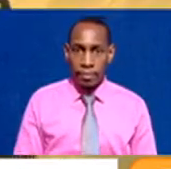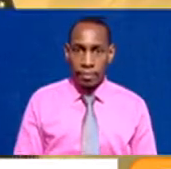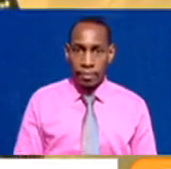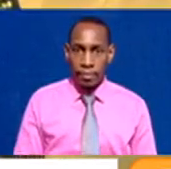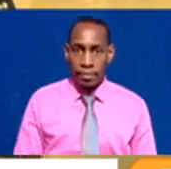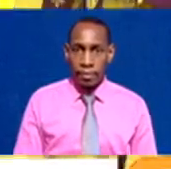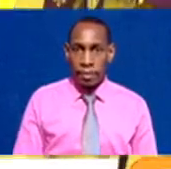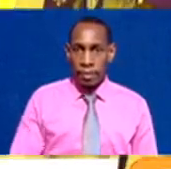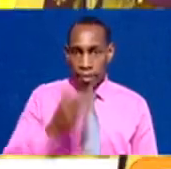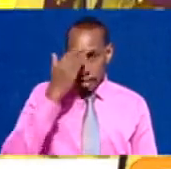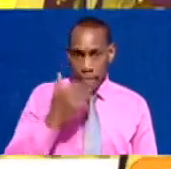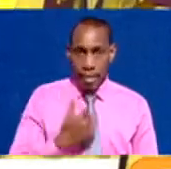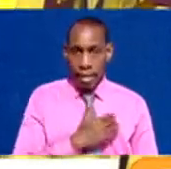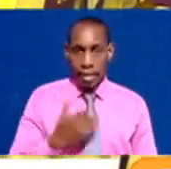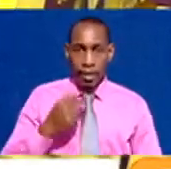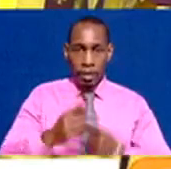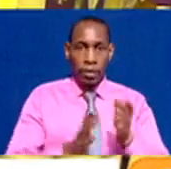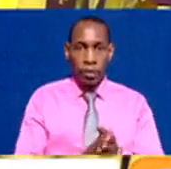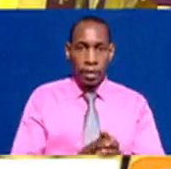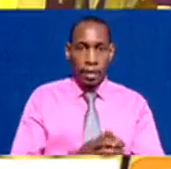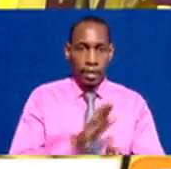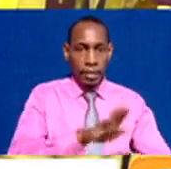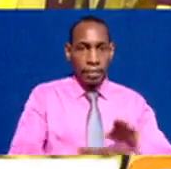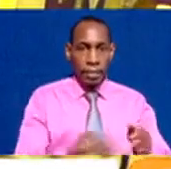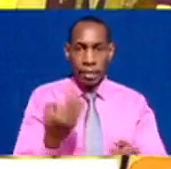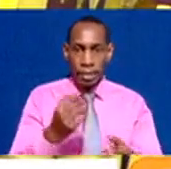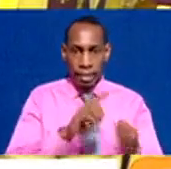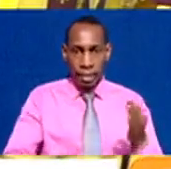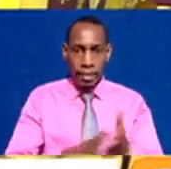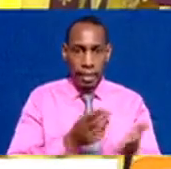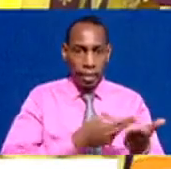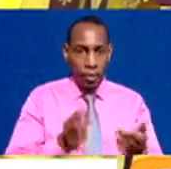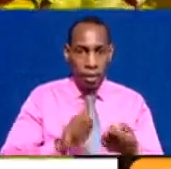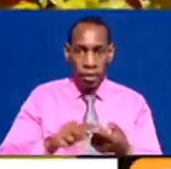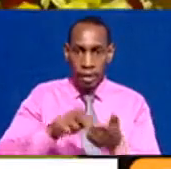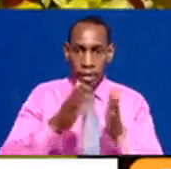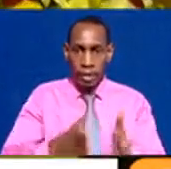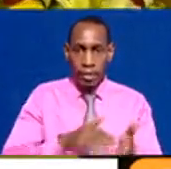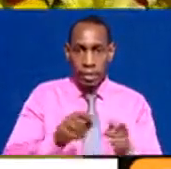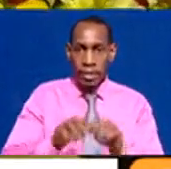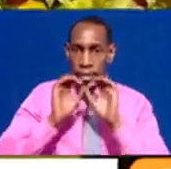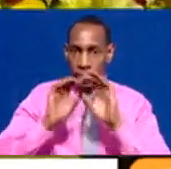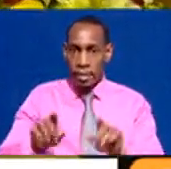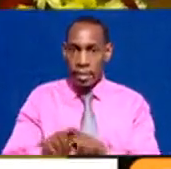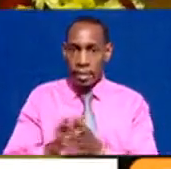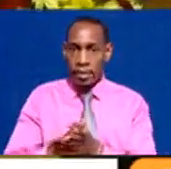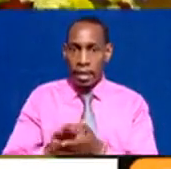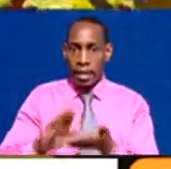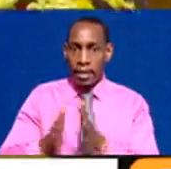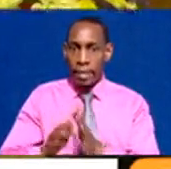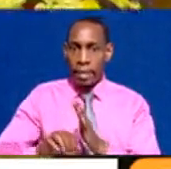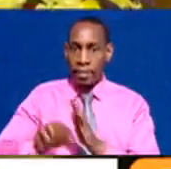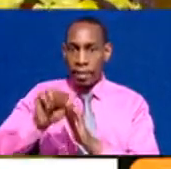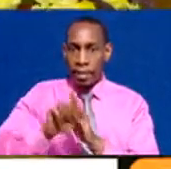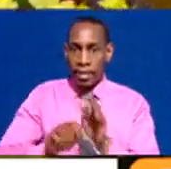Under the Catholic procedures, there are three steps to sainthood. A candidate becomes venerable, then blessed, and then saint.